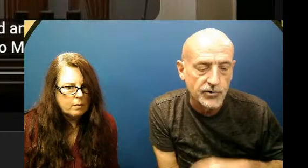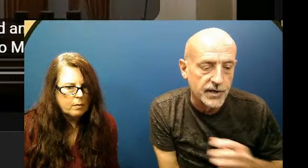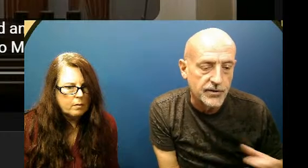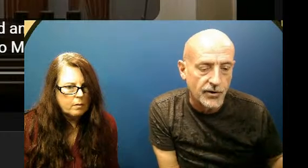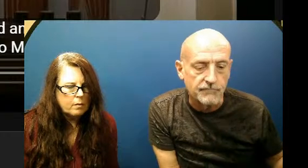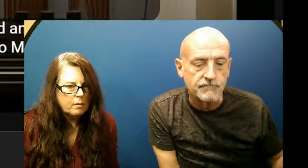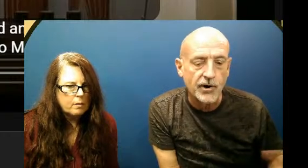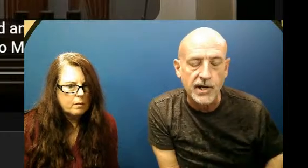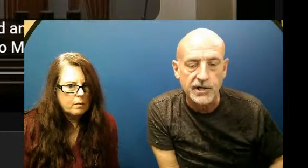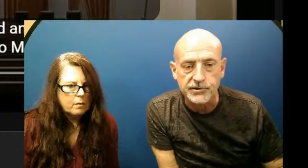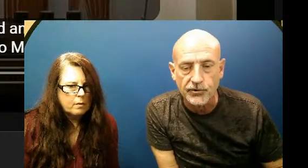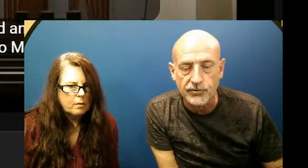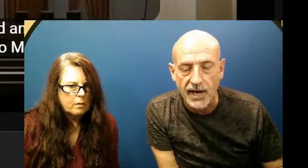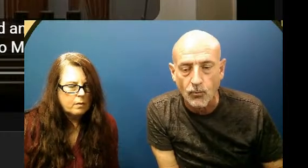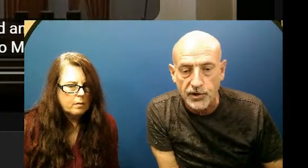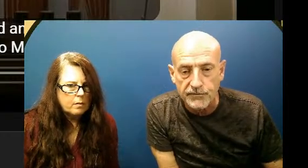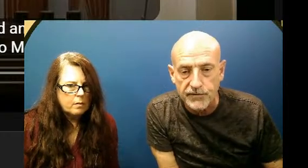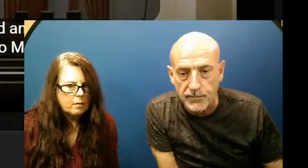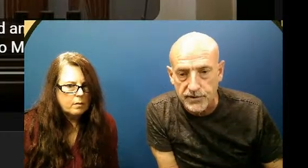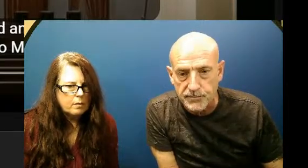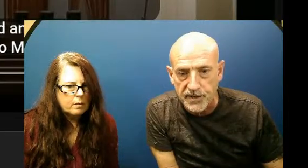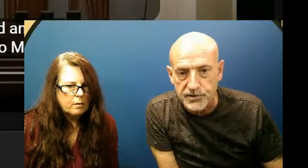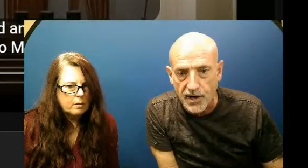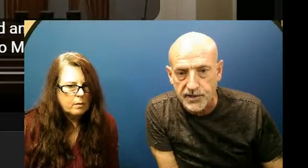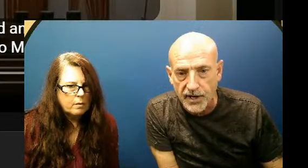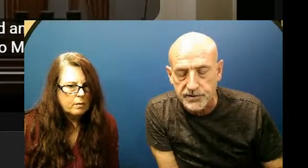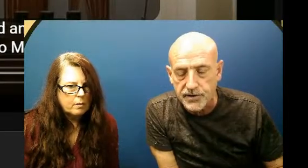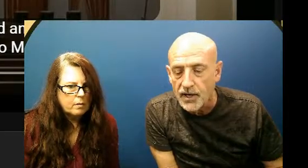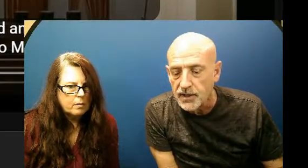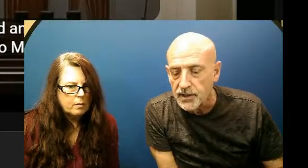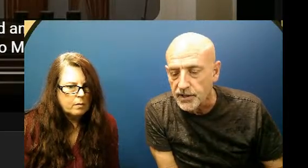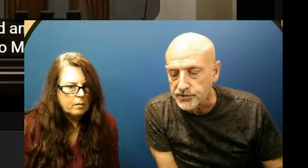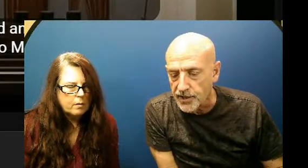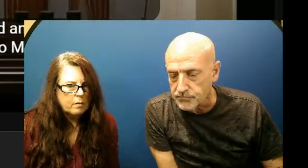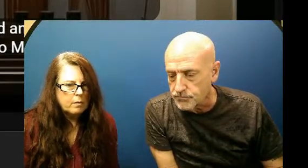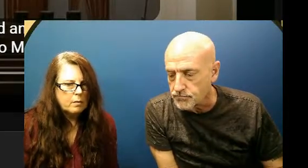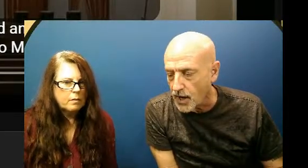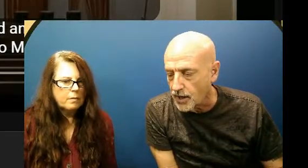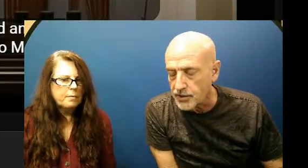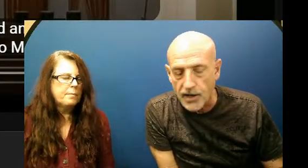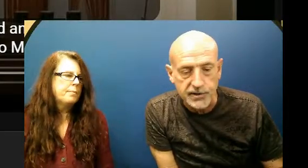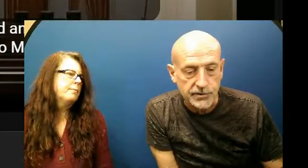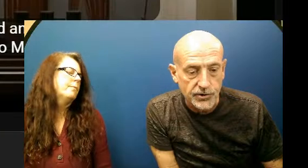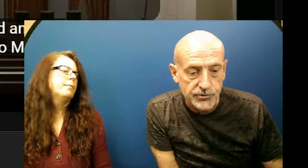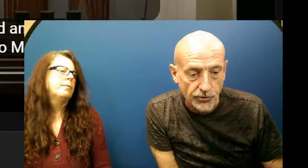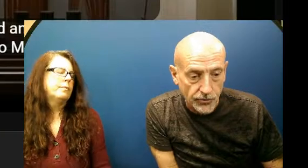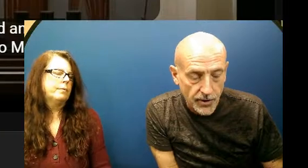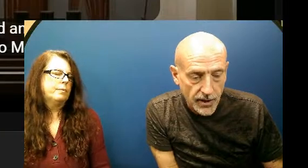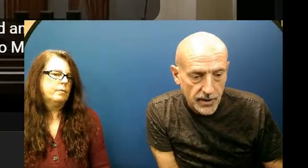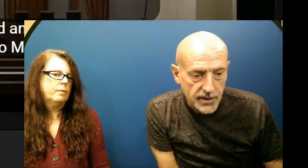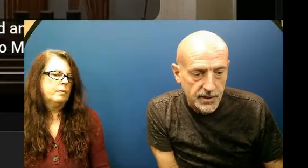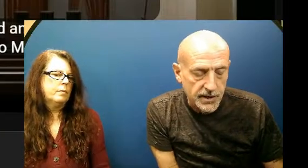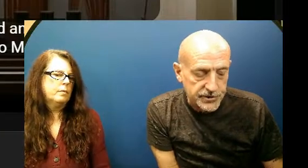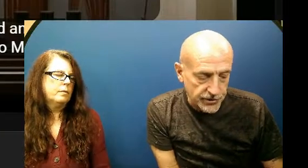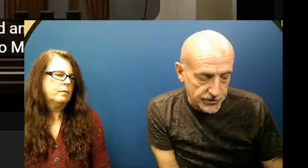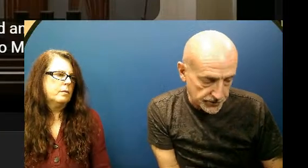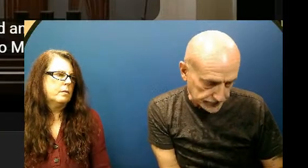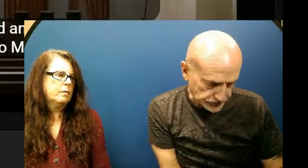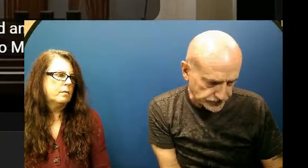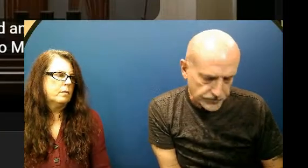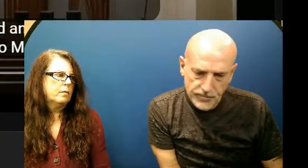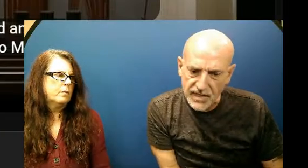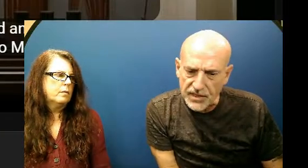intermediate scrutiny, there are variations on that. One of them in the speech context is in content neutral